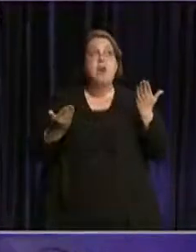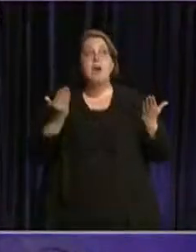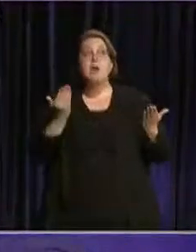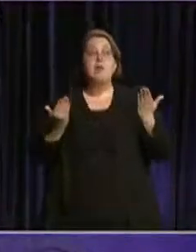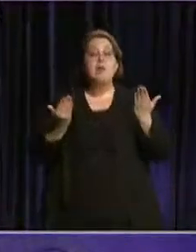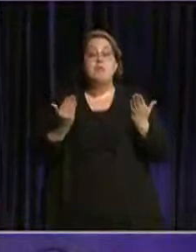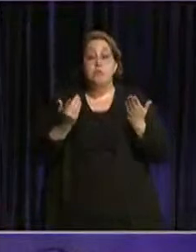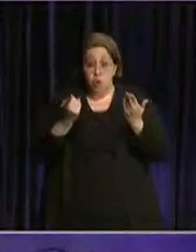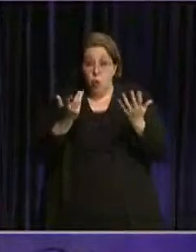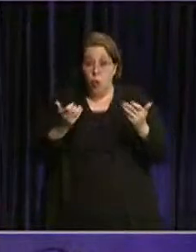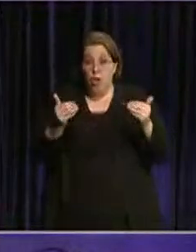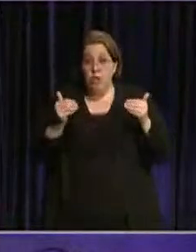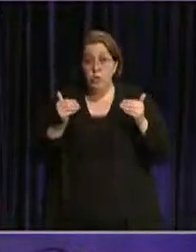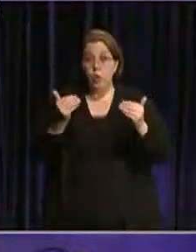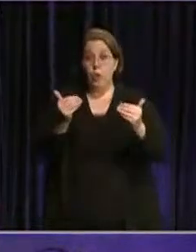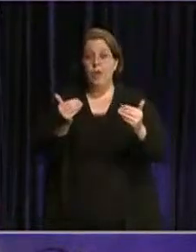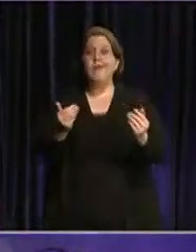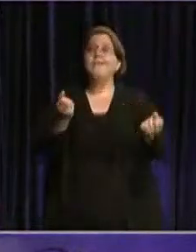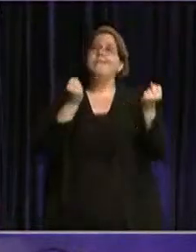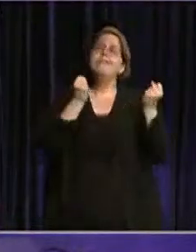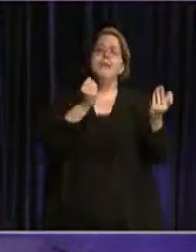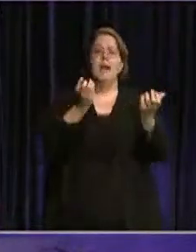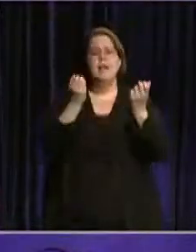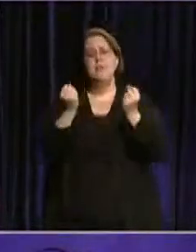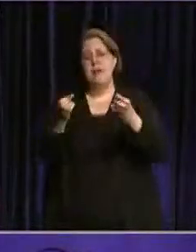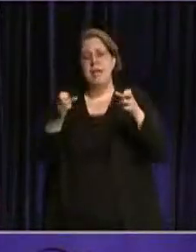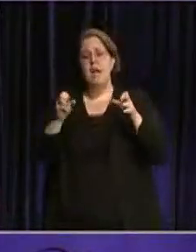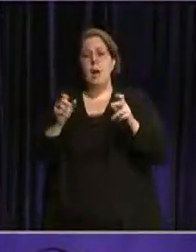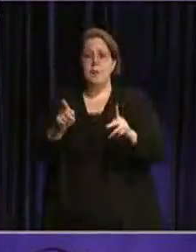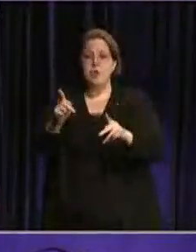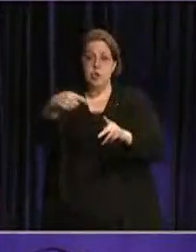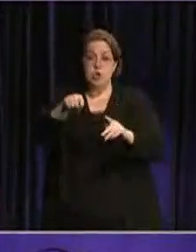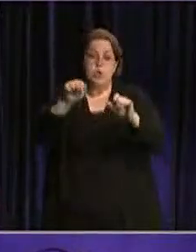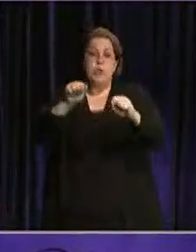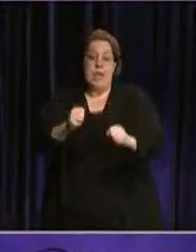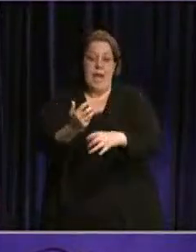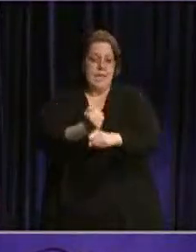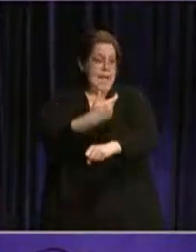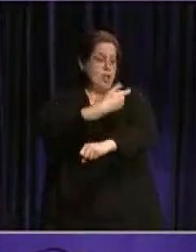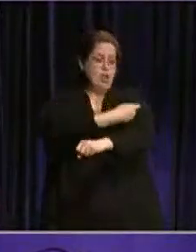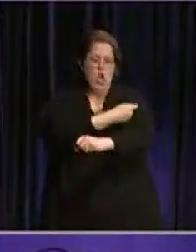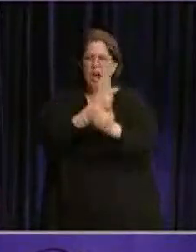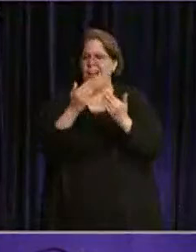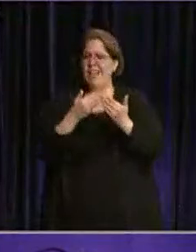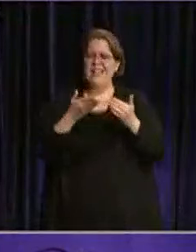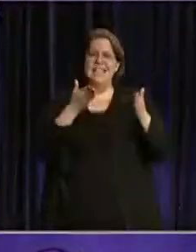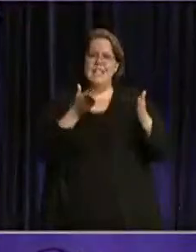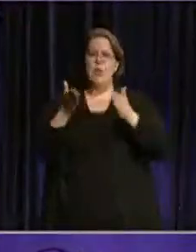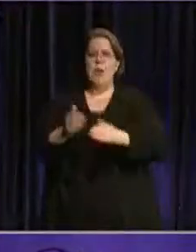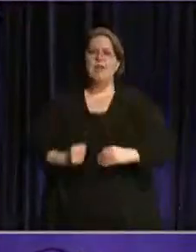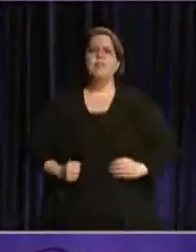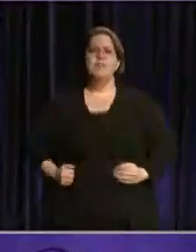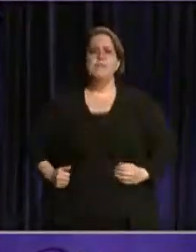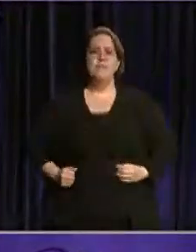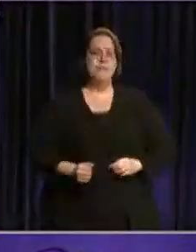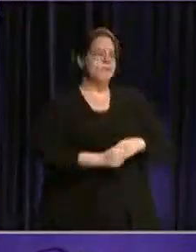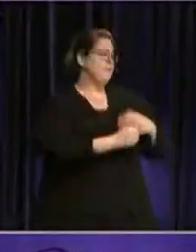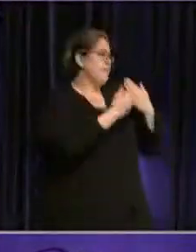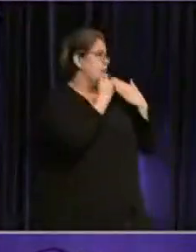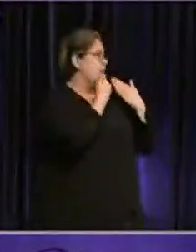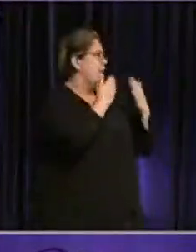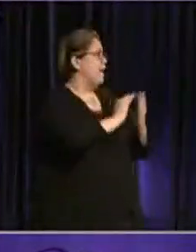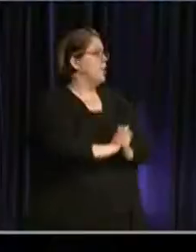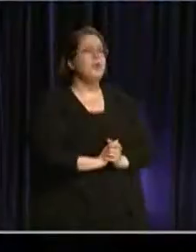you want to do it, there's a lot of opportunities for you to get your shots in an easy manner today. Great, thank you, Judge,